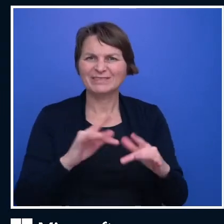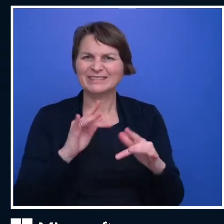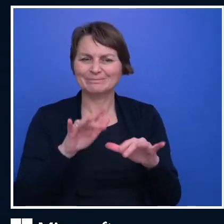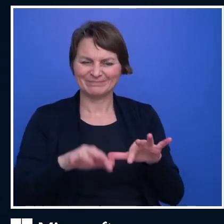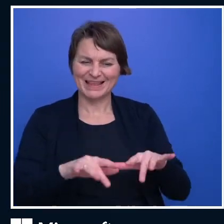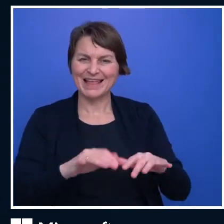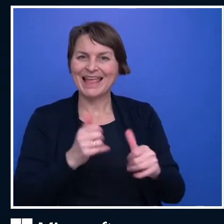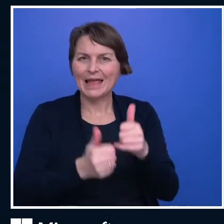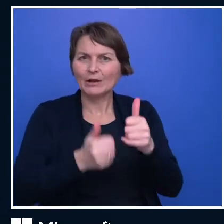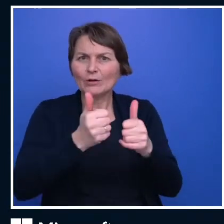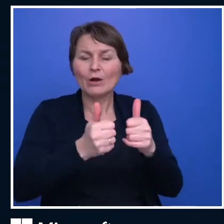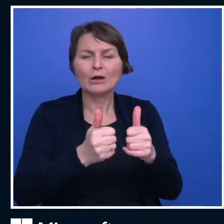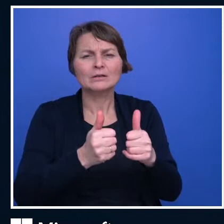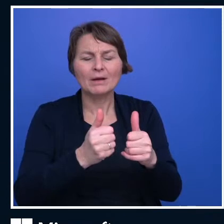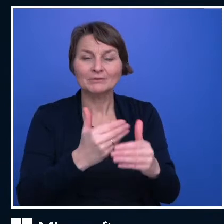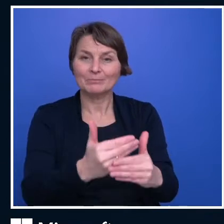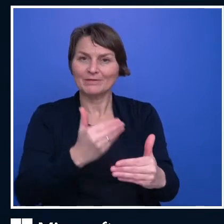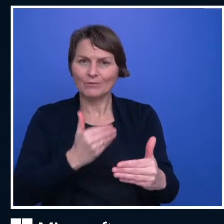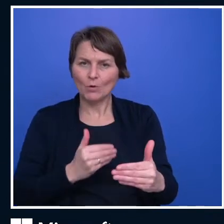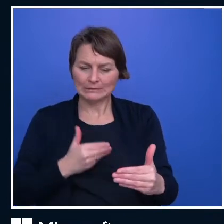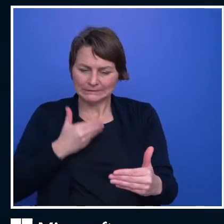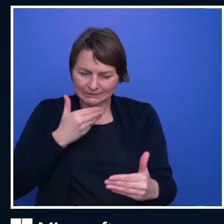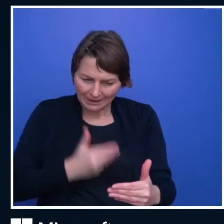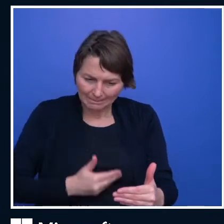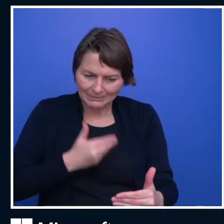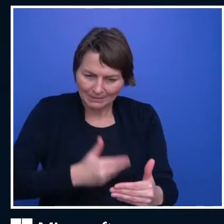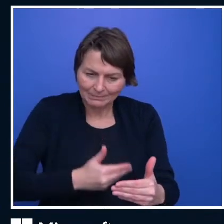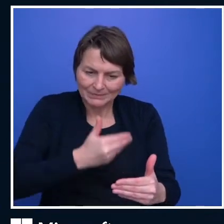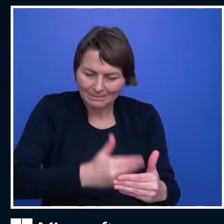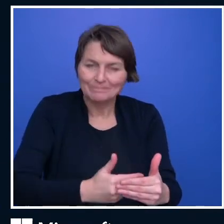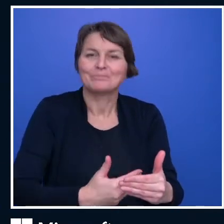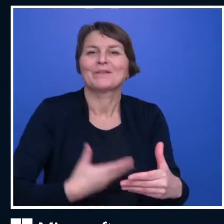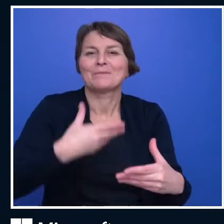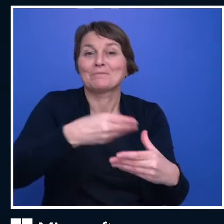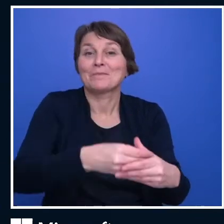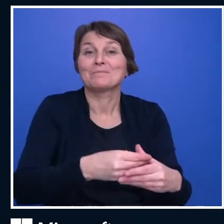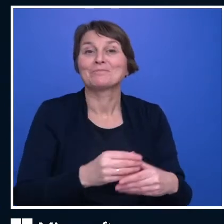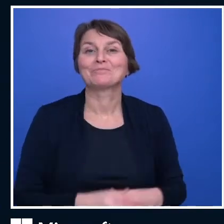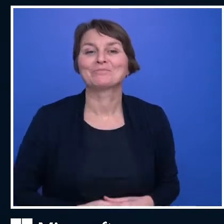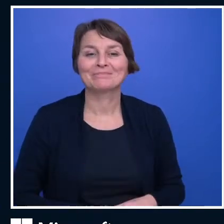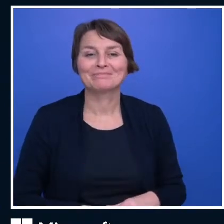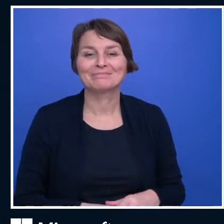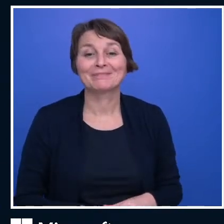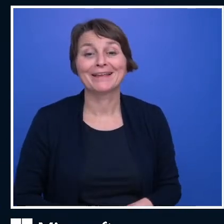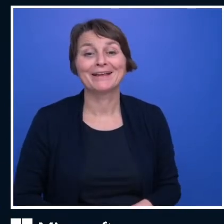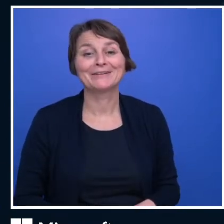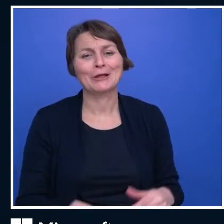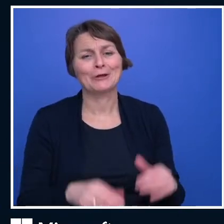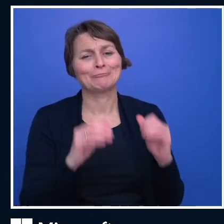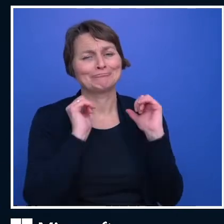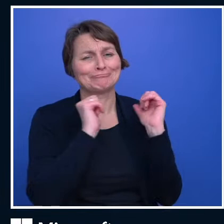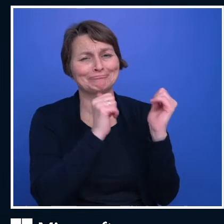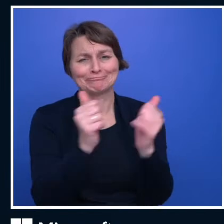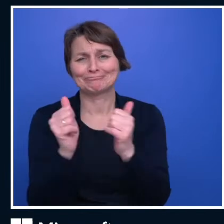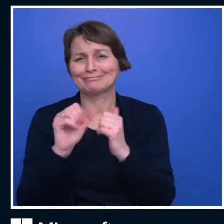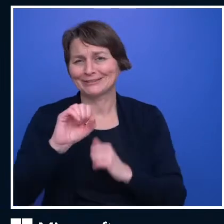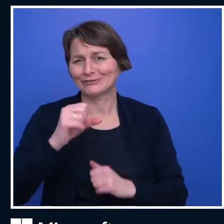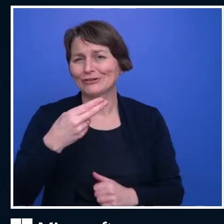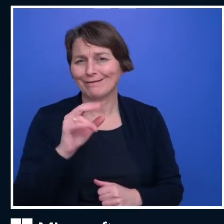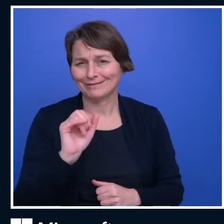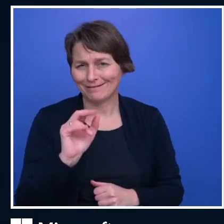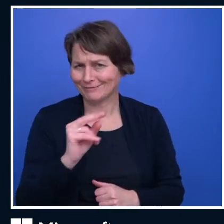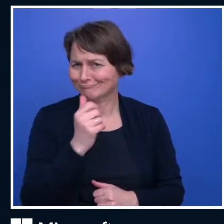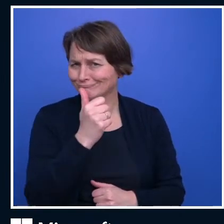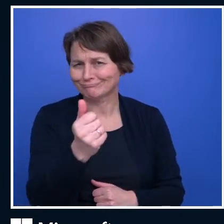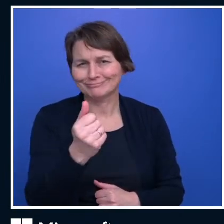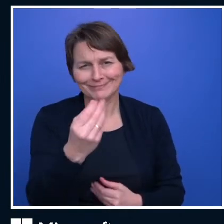yeah, every time you have resources, subscribe. Yeah, that's a great reminder. Thank you. There's just so much change in the field of AI.